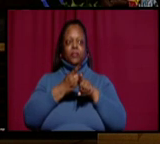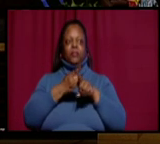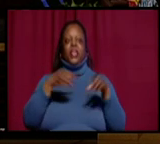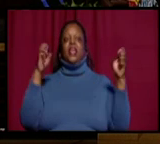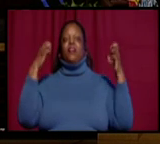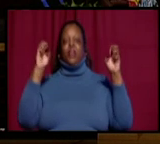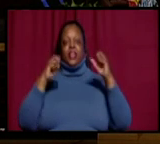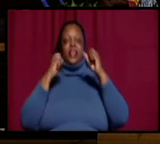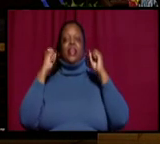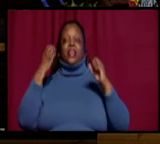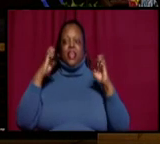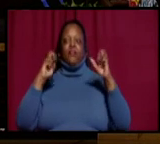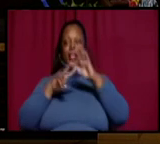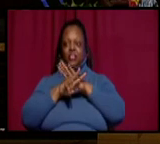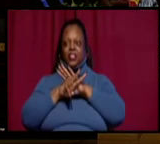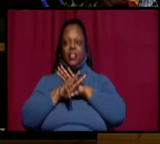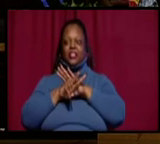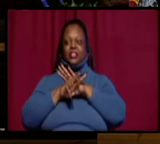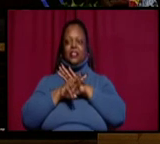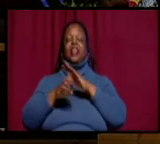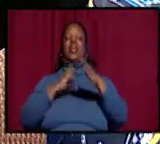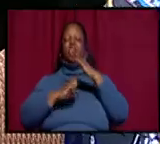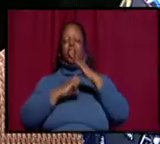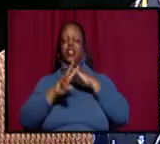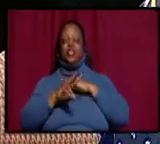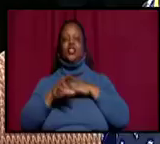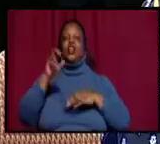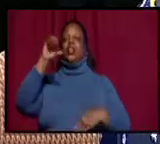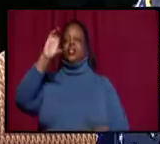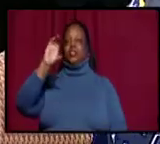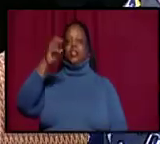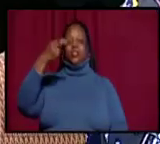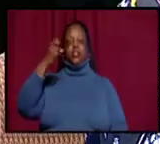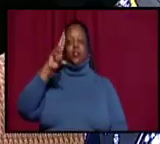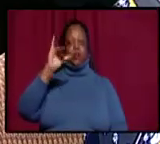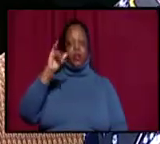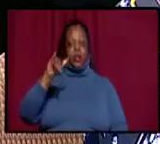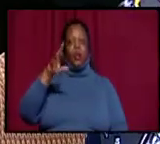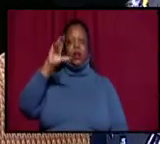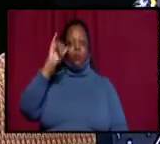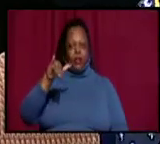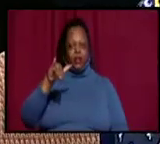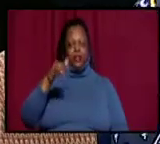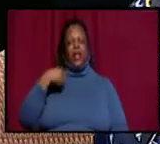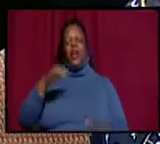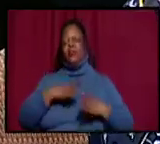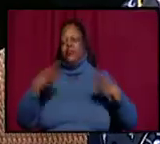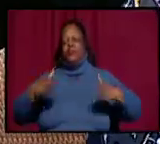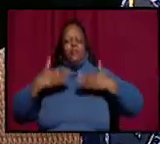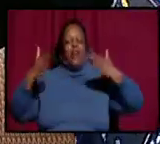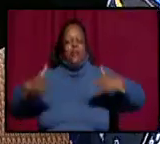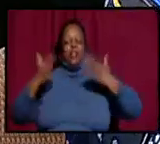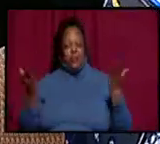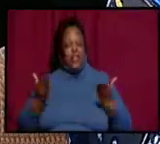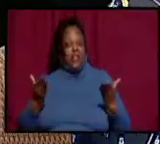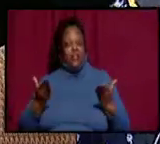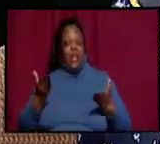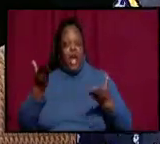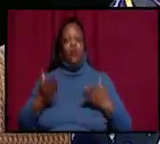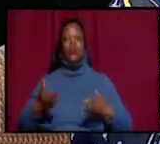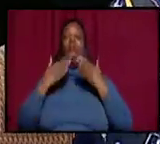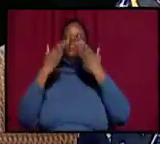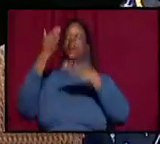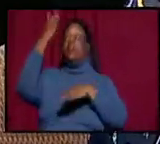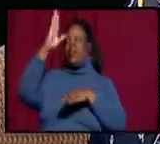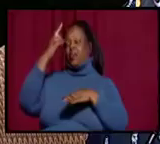Evangelist Cheryl Ray. God bless you. Thank the Lord. I am so elated motivated to be here. I want to